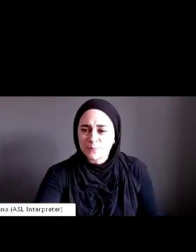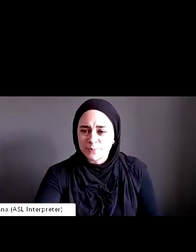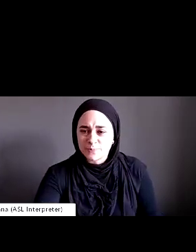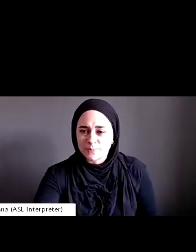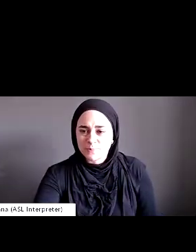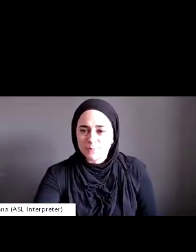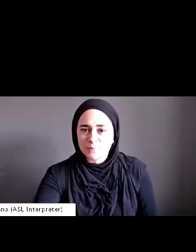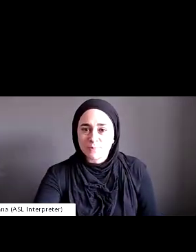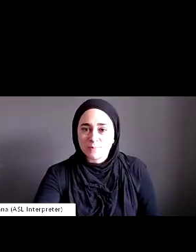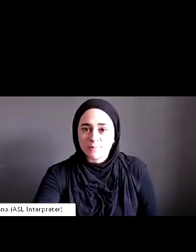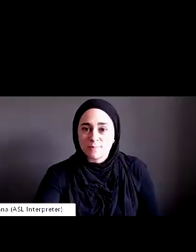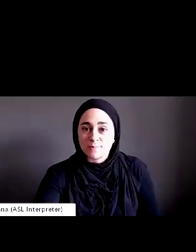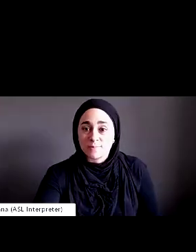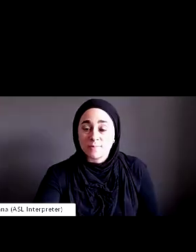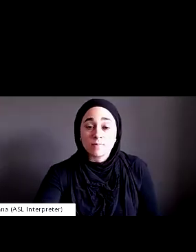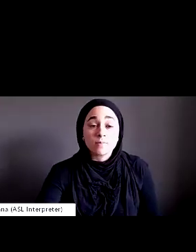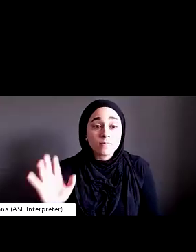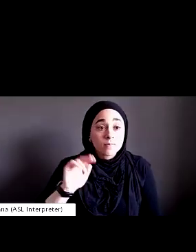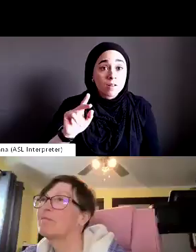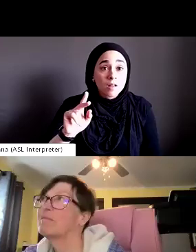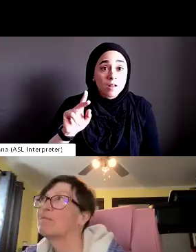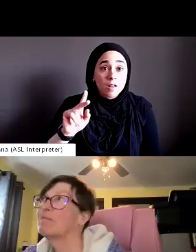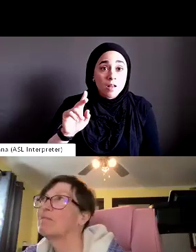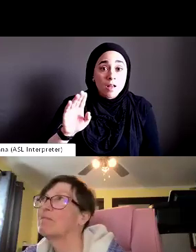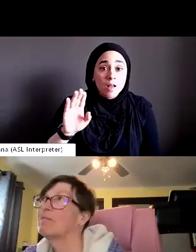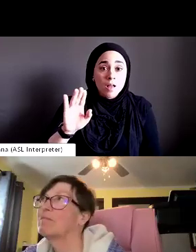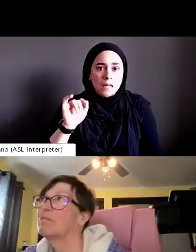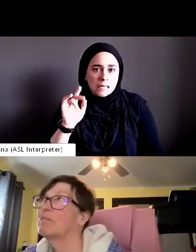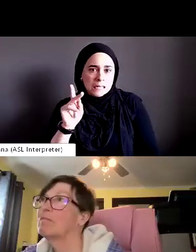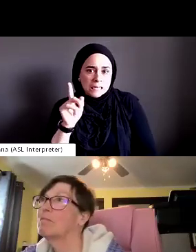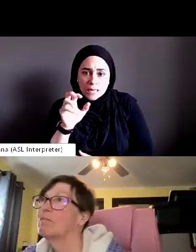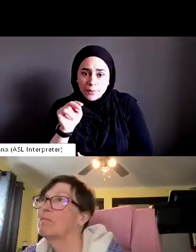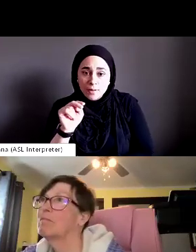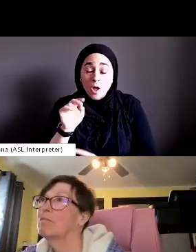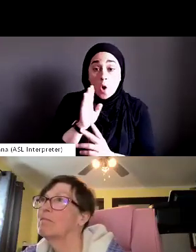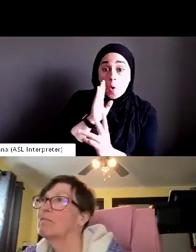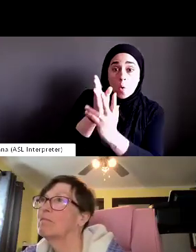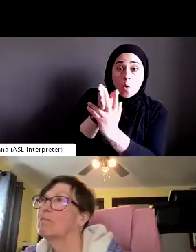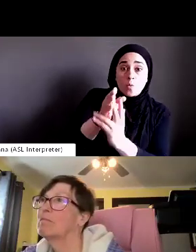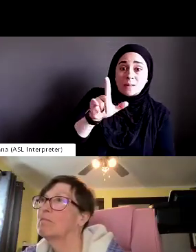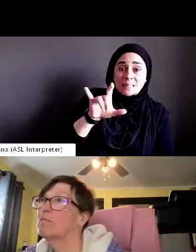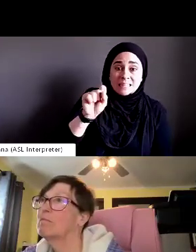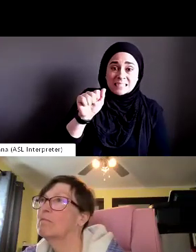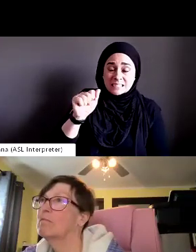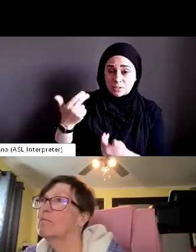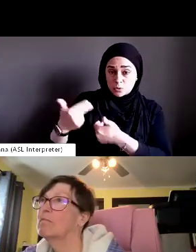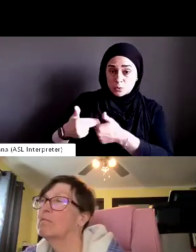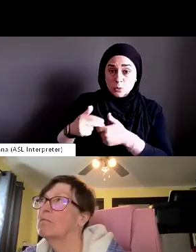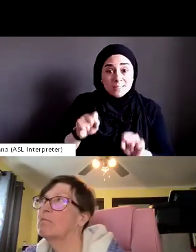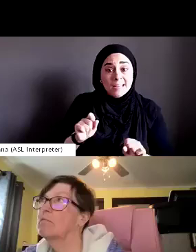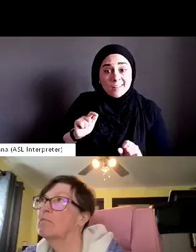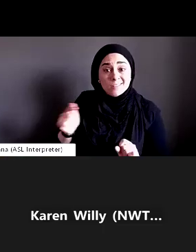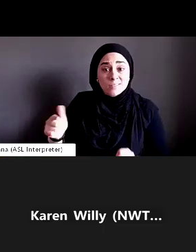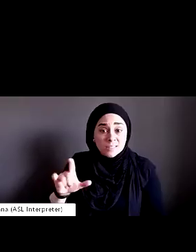Karen, do you want to turn your camera on? Just a quick interruption. Lisa joined us. Would it be okay to circle back to Lisa right now?